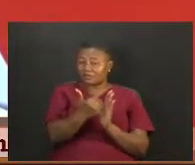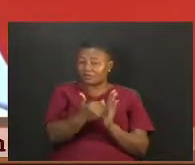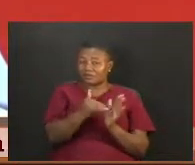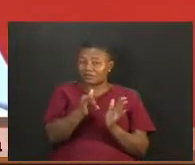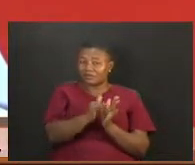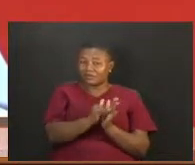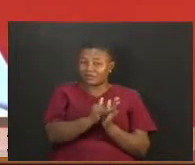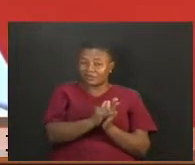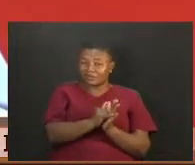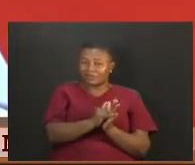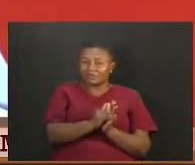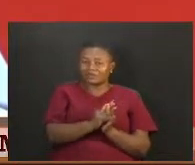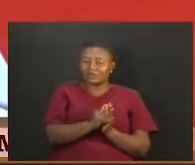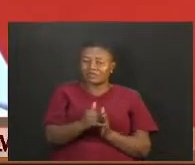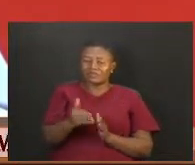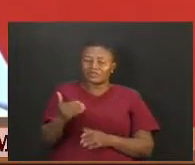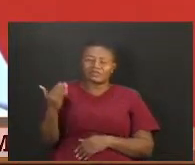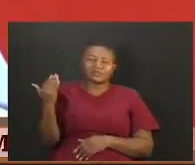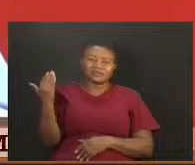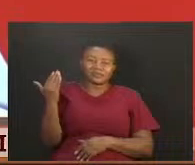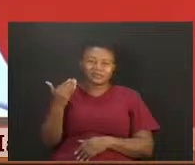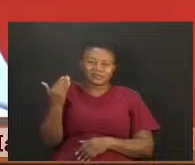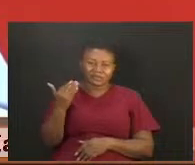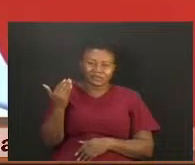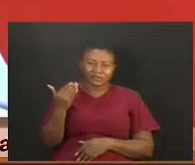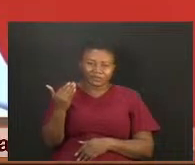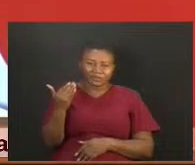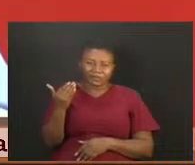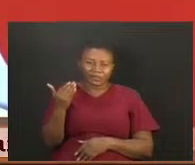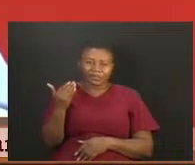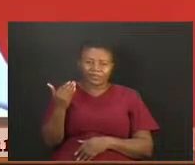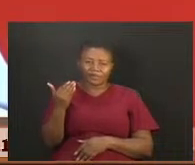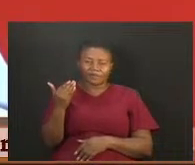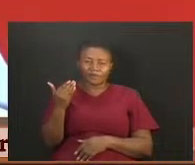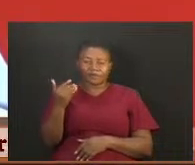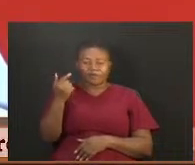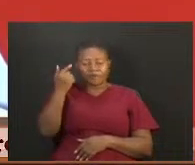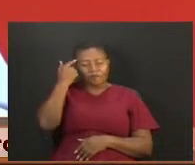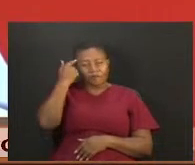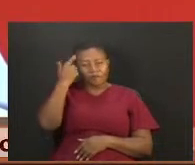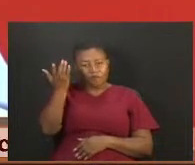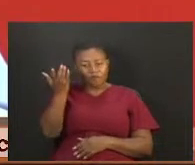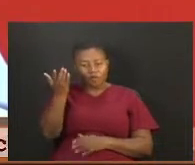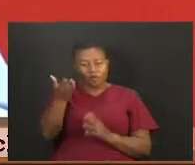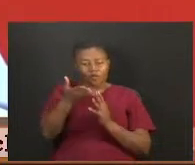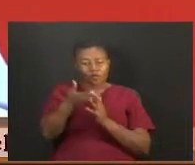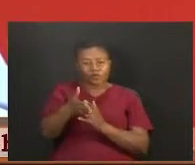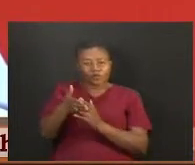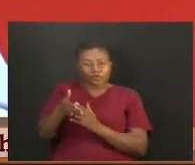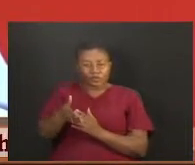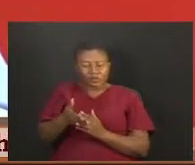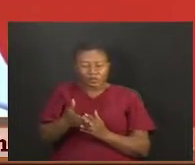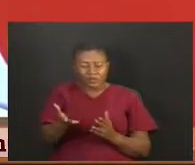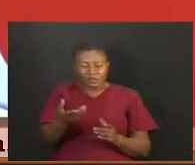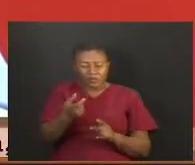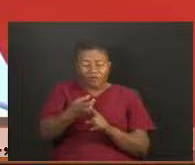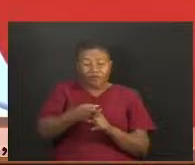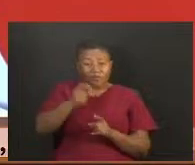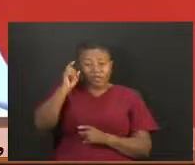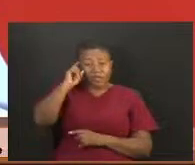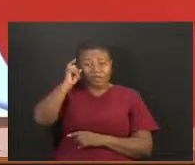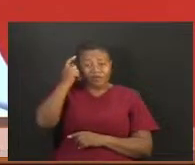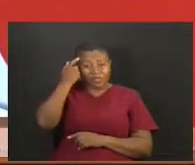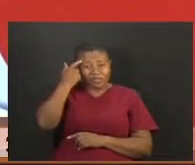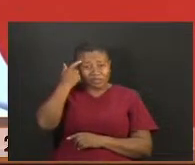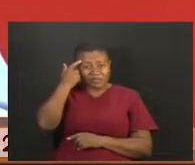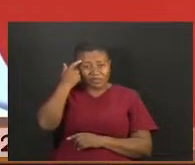the statement of the estimates of revenue and expenditure of the government. It says